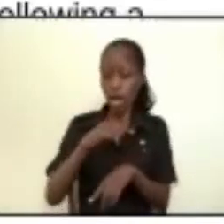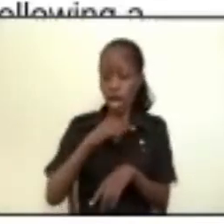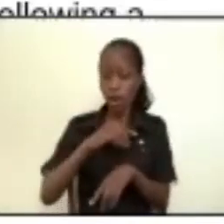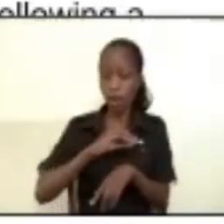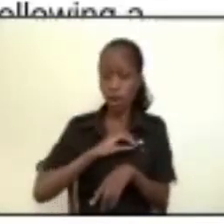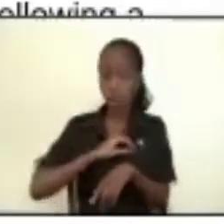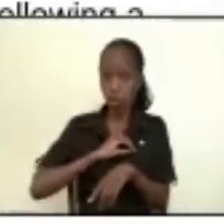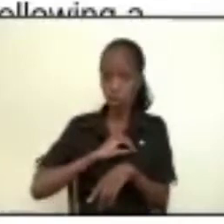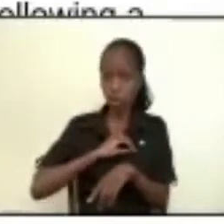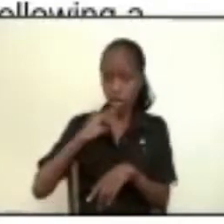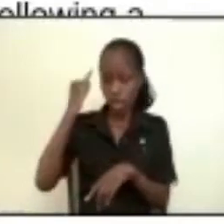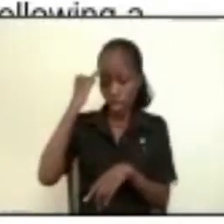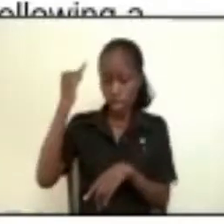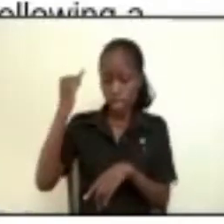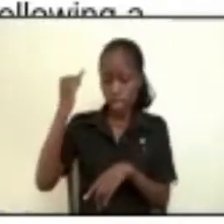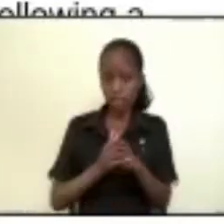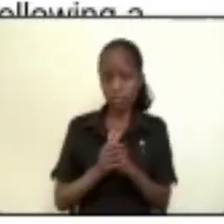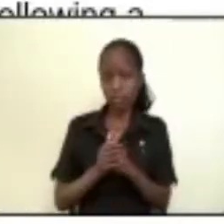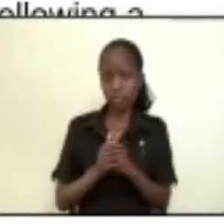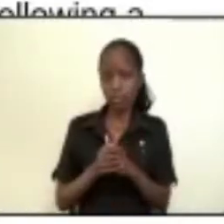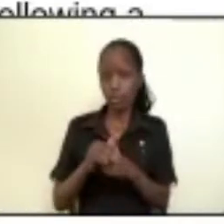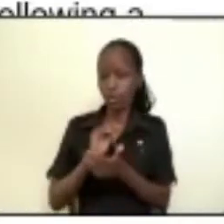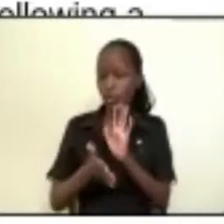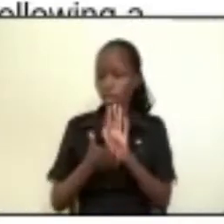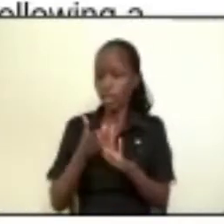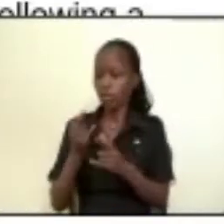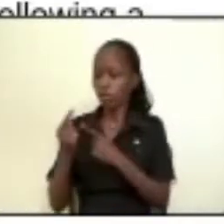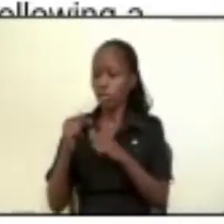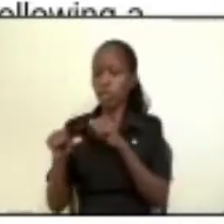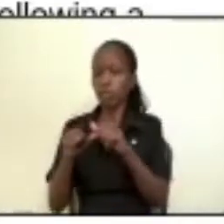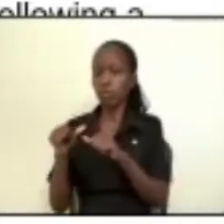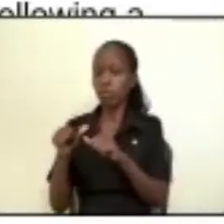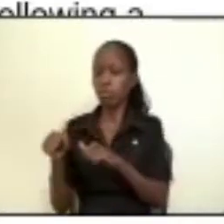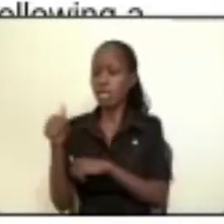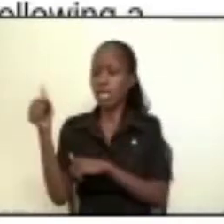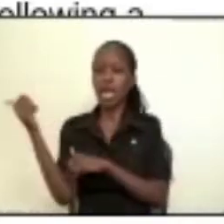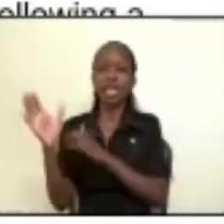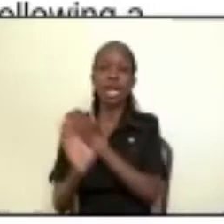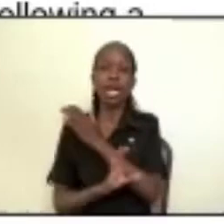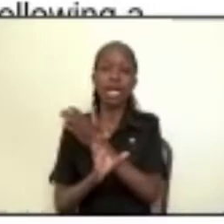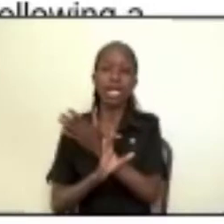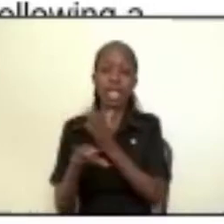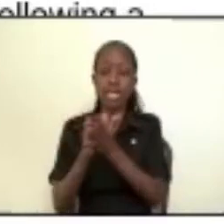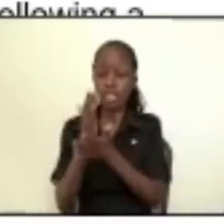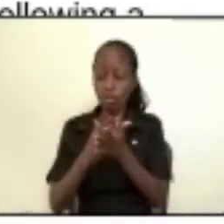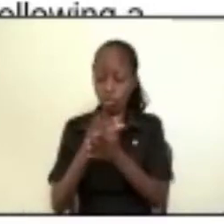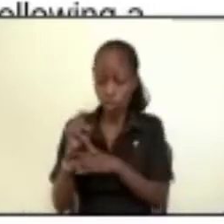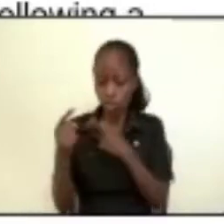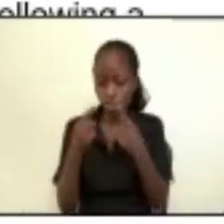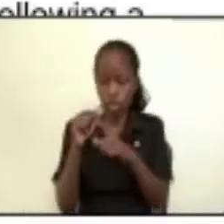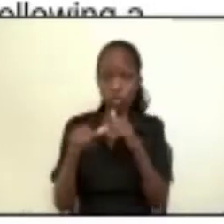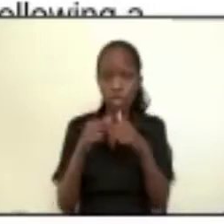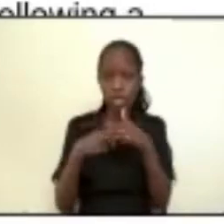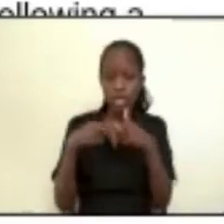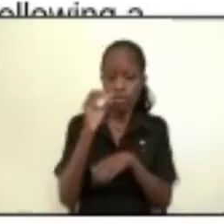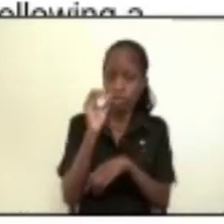shared as a standalone story without having to reference other major superpowers? That's something to think about. Just the fact that 70%